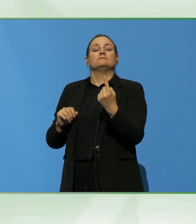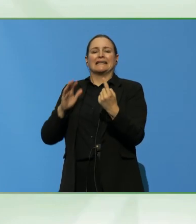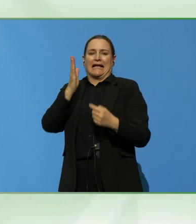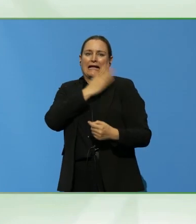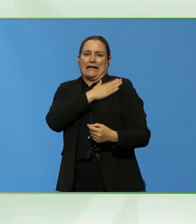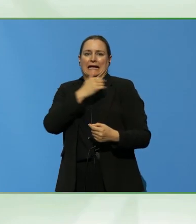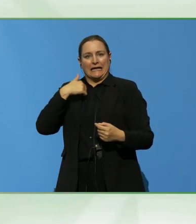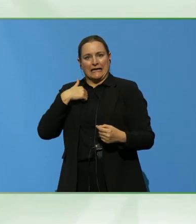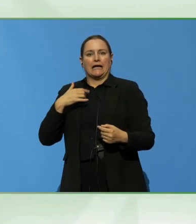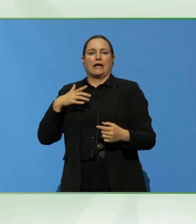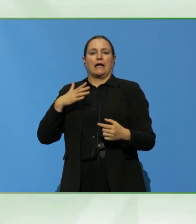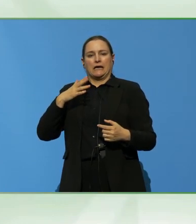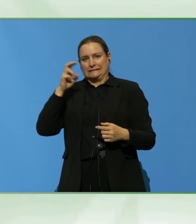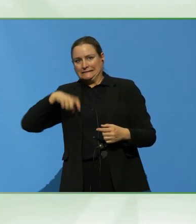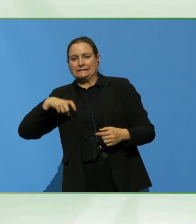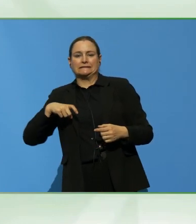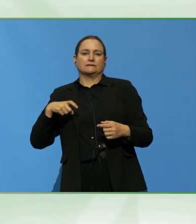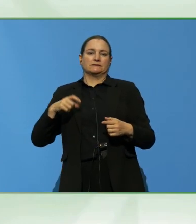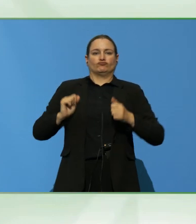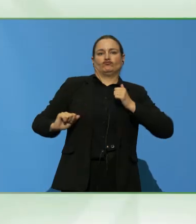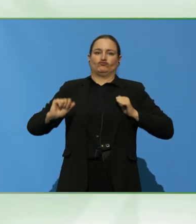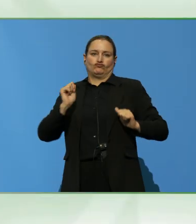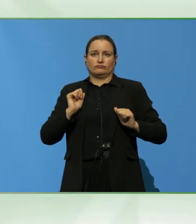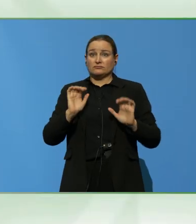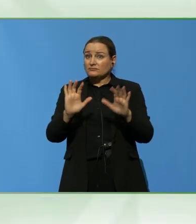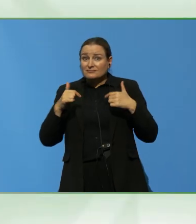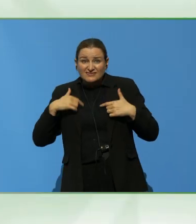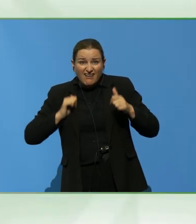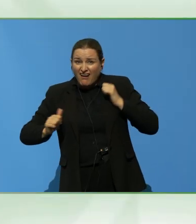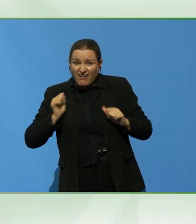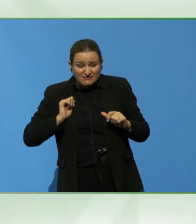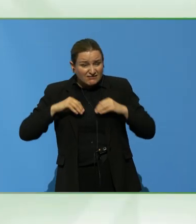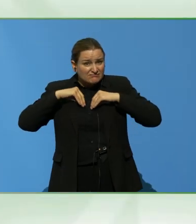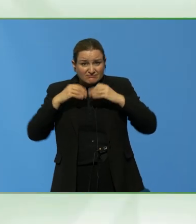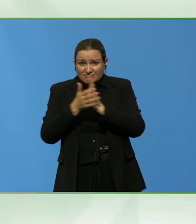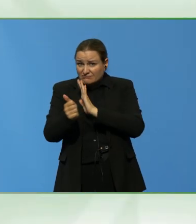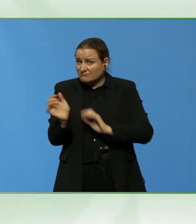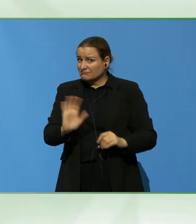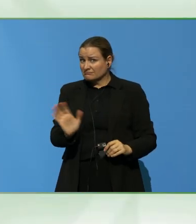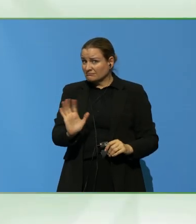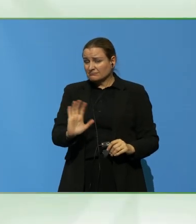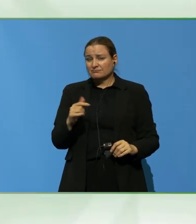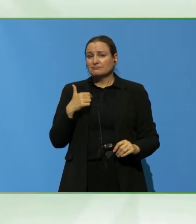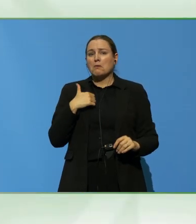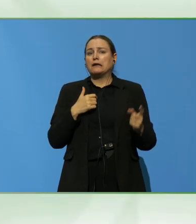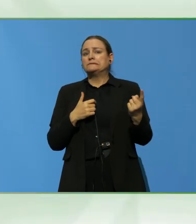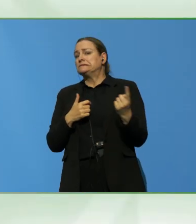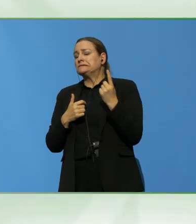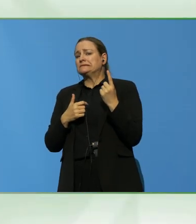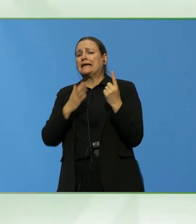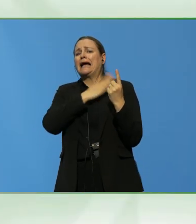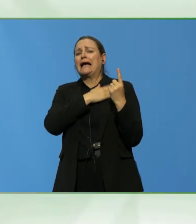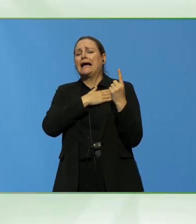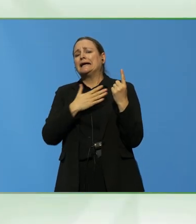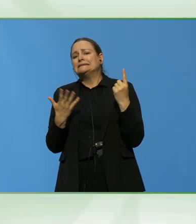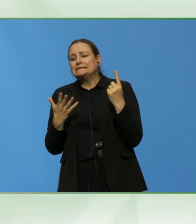was disabled. And I'm not an actress, by the way. It was just a bit of a unique opportunity